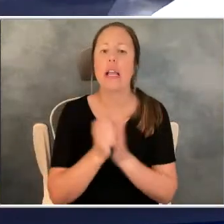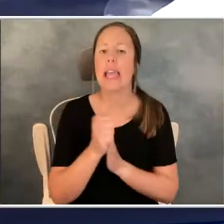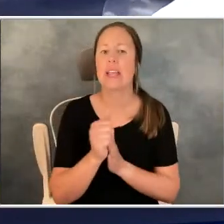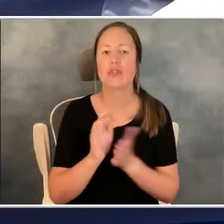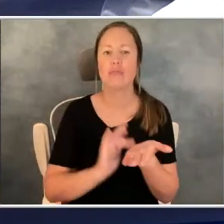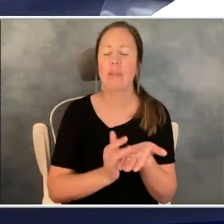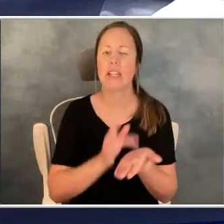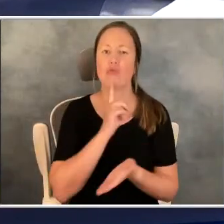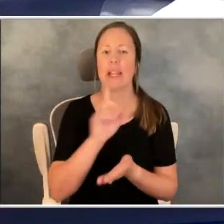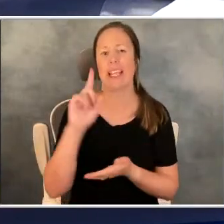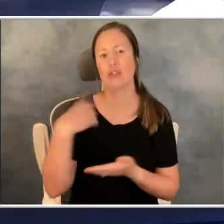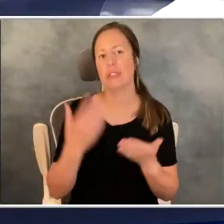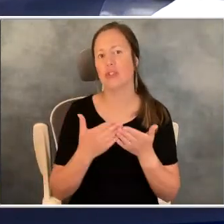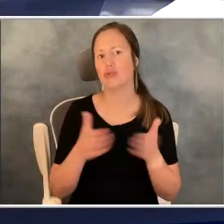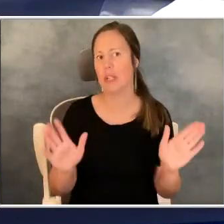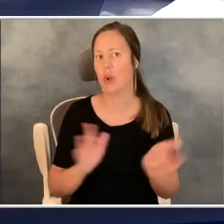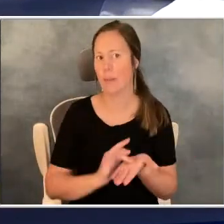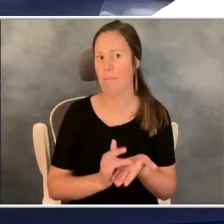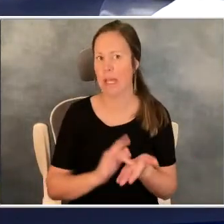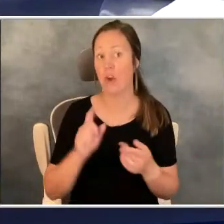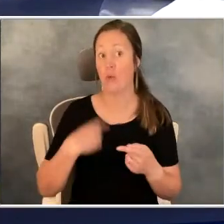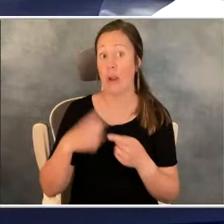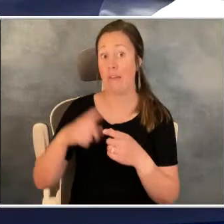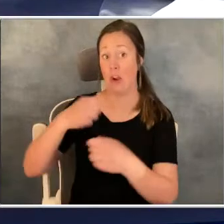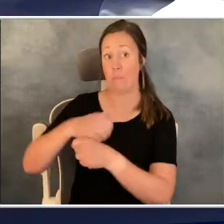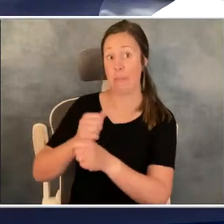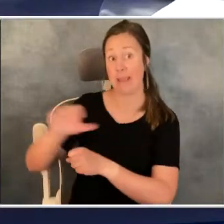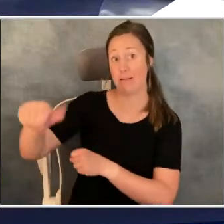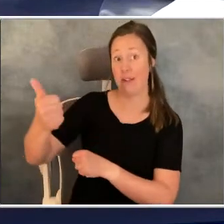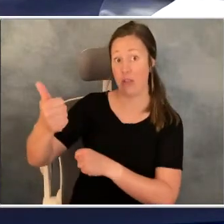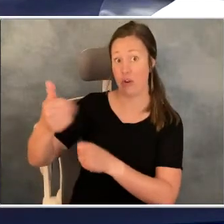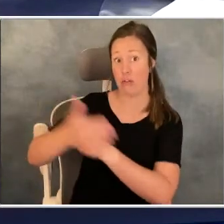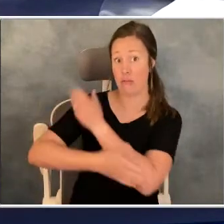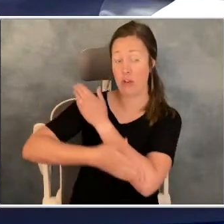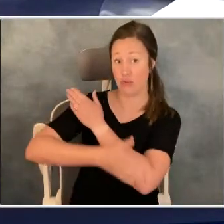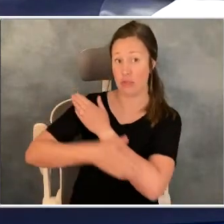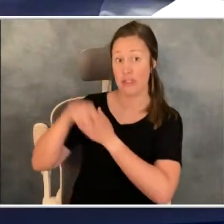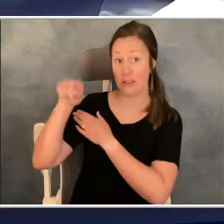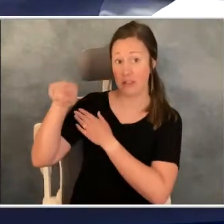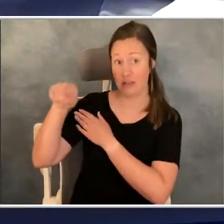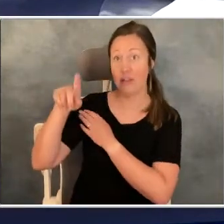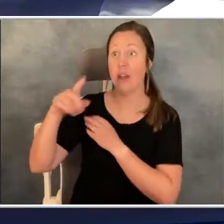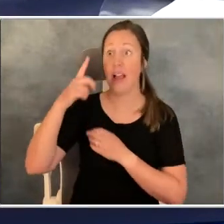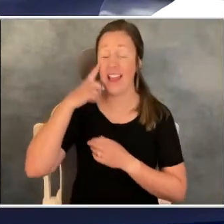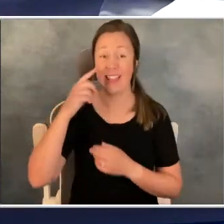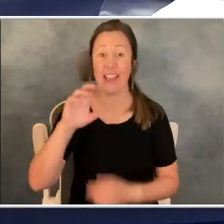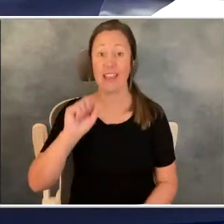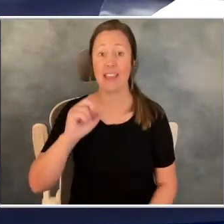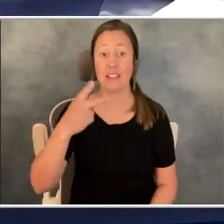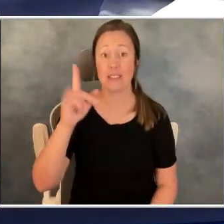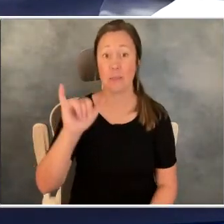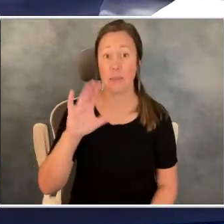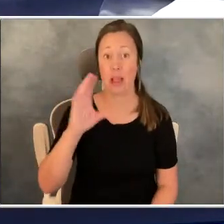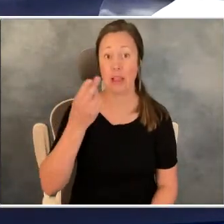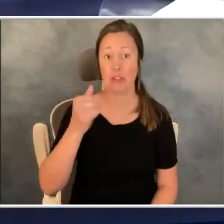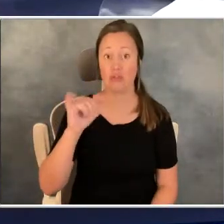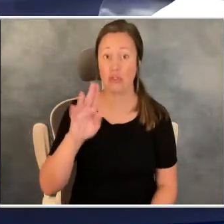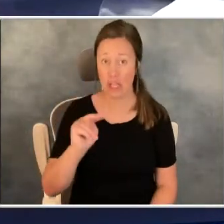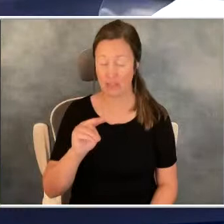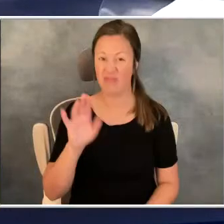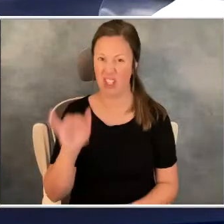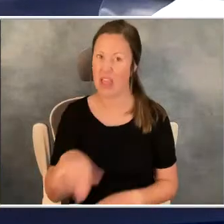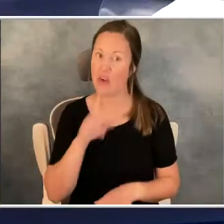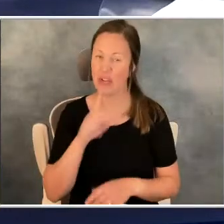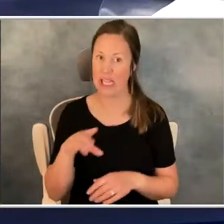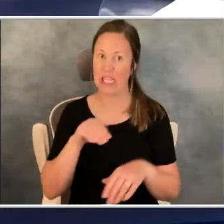what right. we've outlined today. When they're made overseas, That's right. Okay. I do think the supply chain issues have hurt across the world. That's right. Because, you know, on